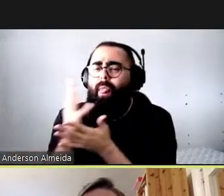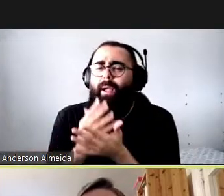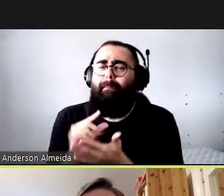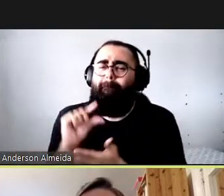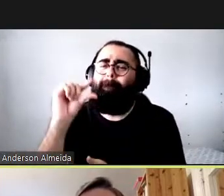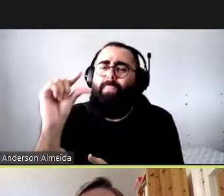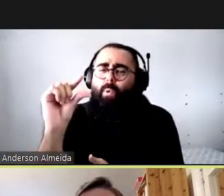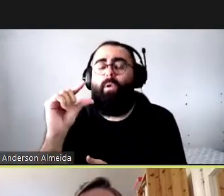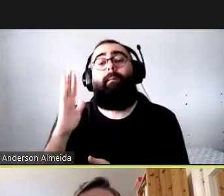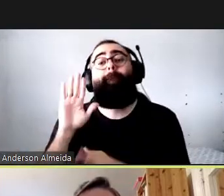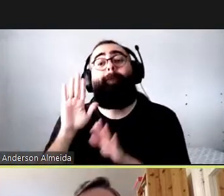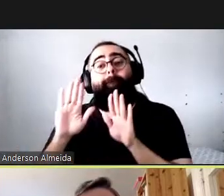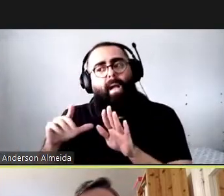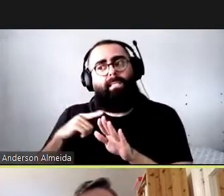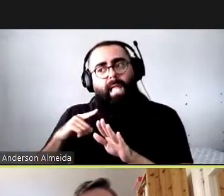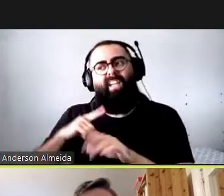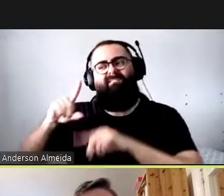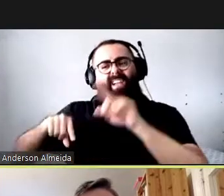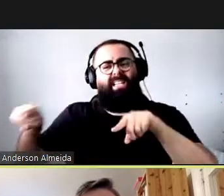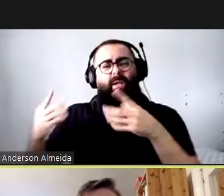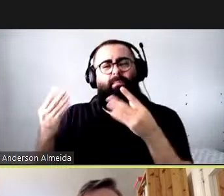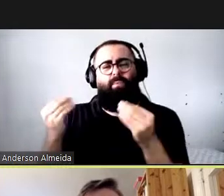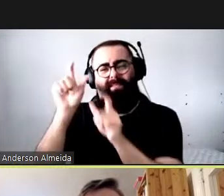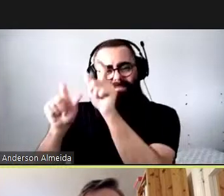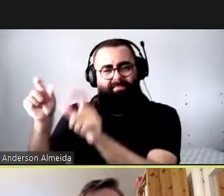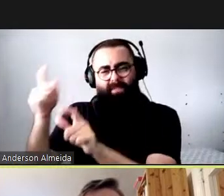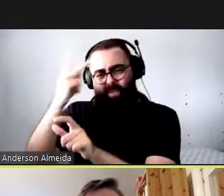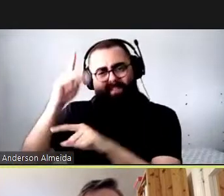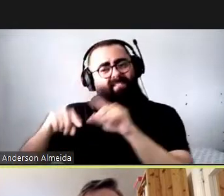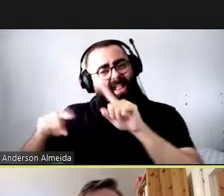variability across those participants.